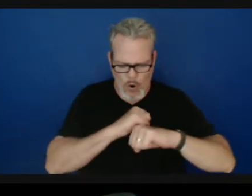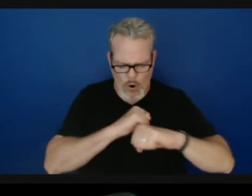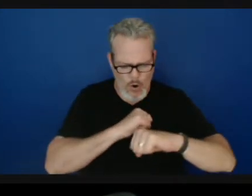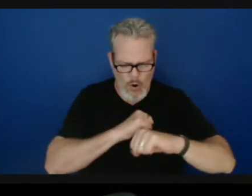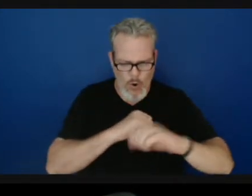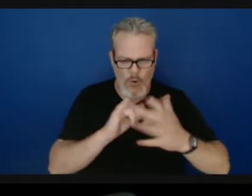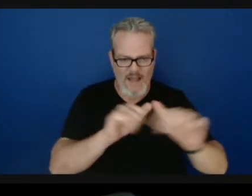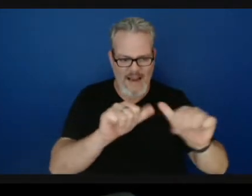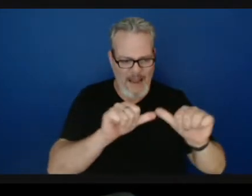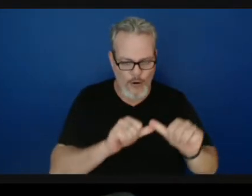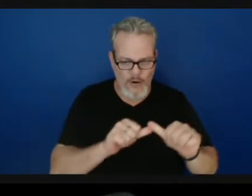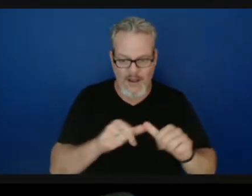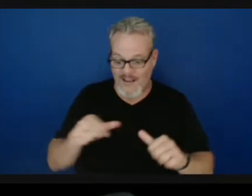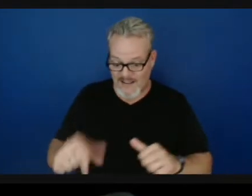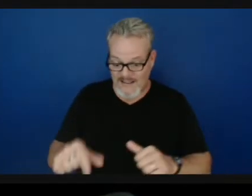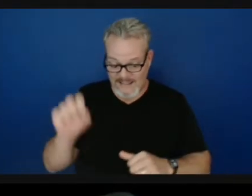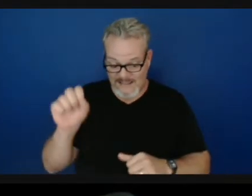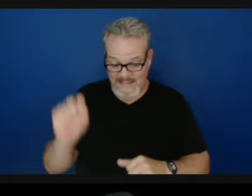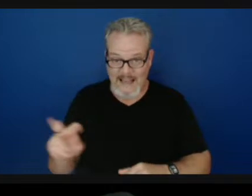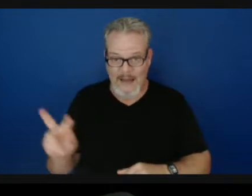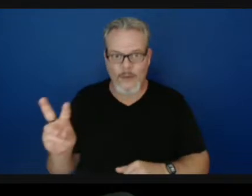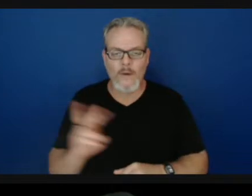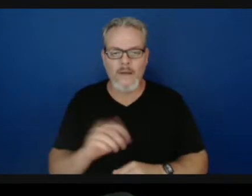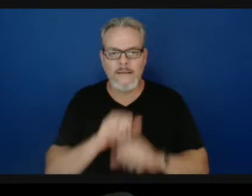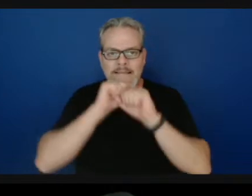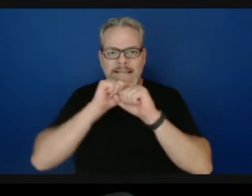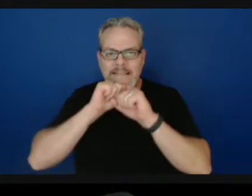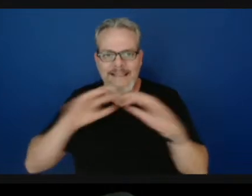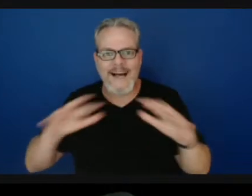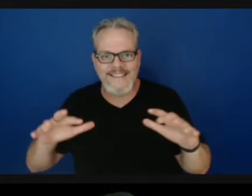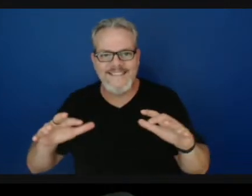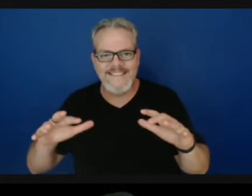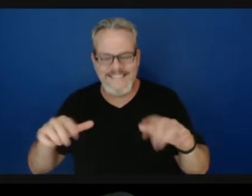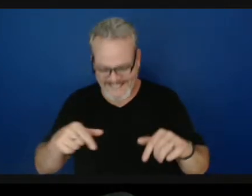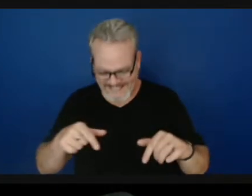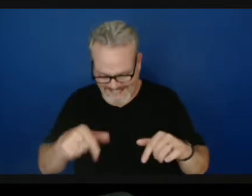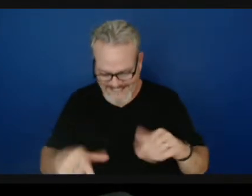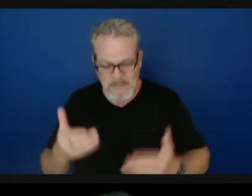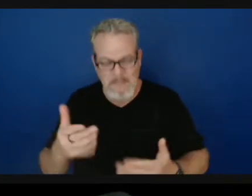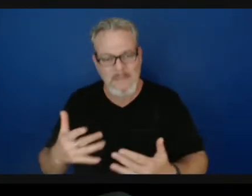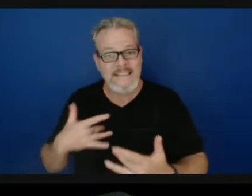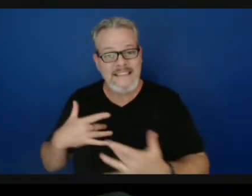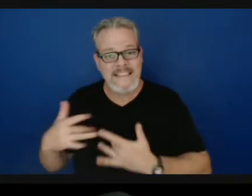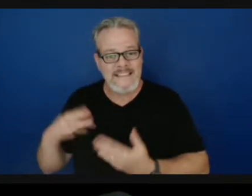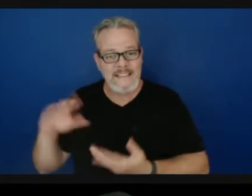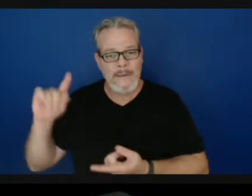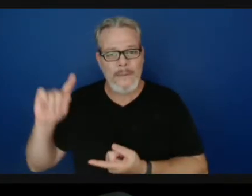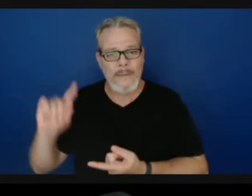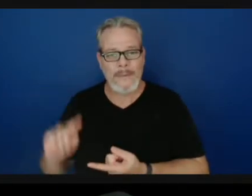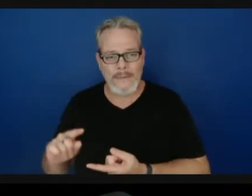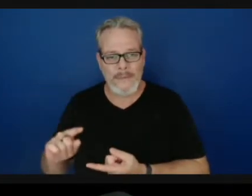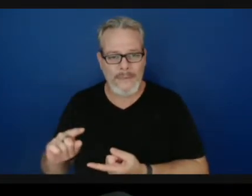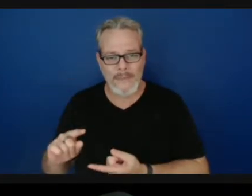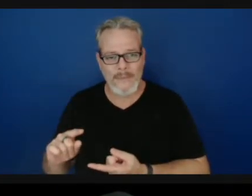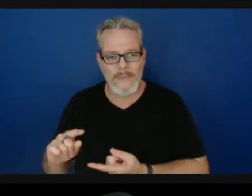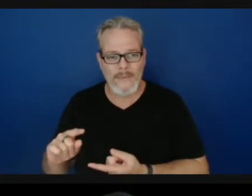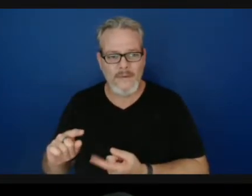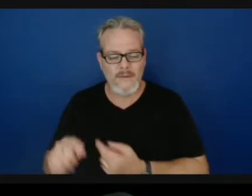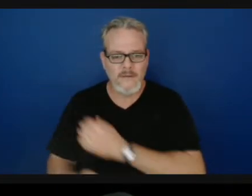the southwest before it erupted over there. So that area to the southwest is maybe a little less sensitive to earthquakes,